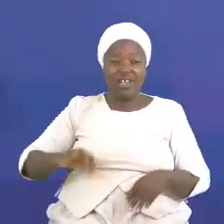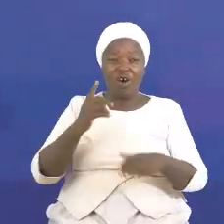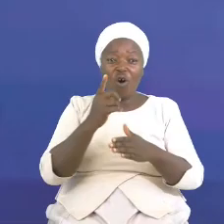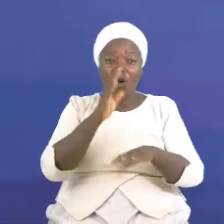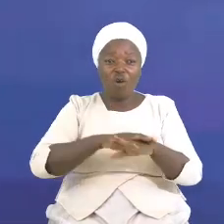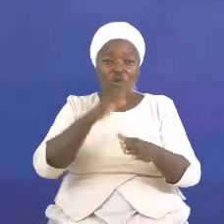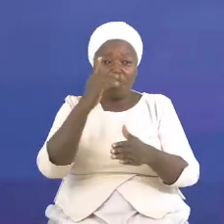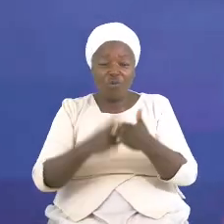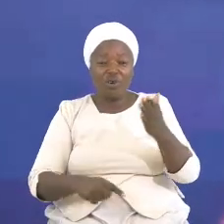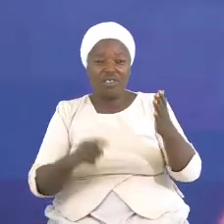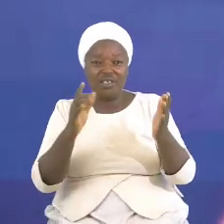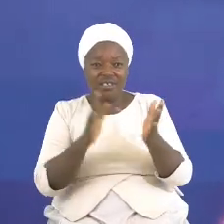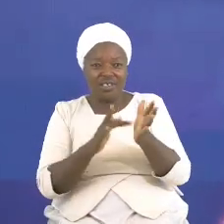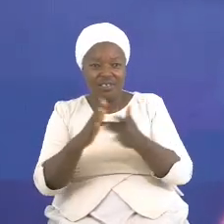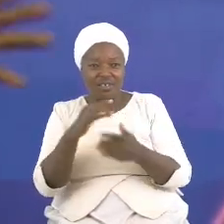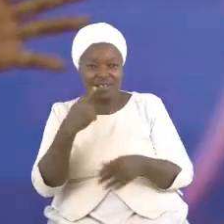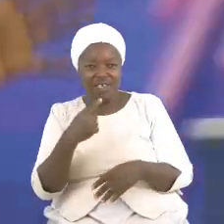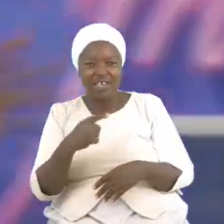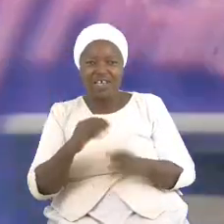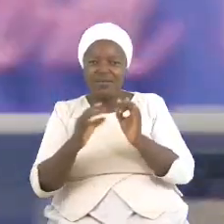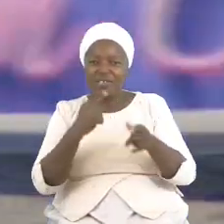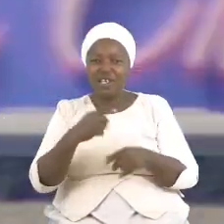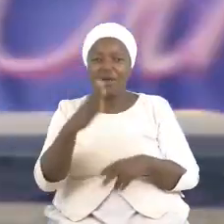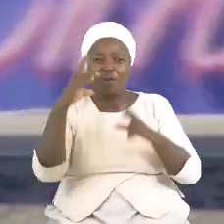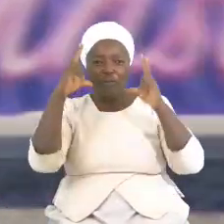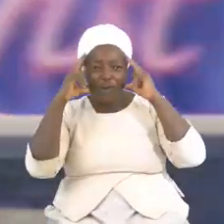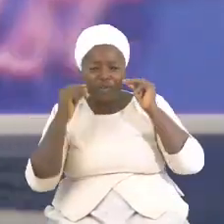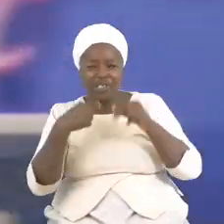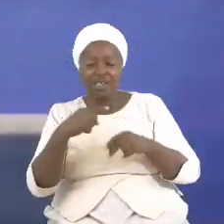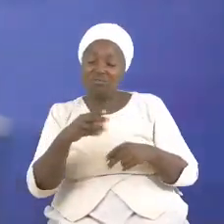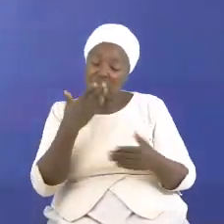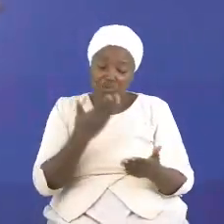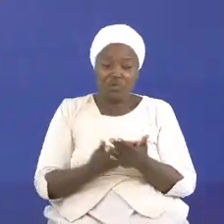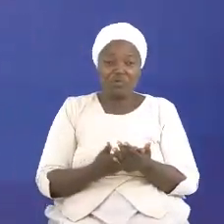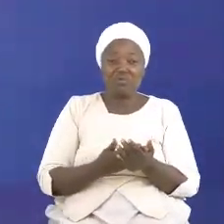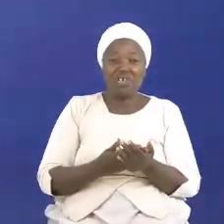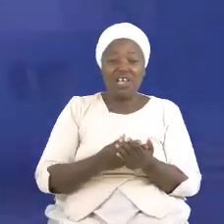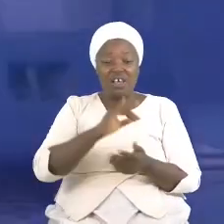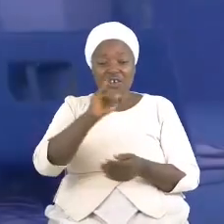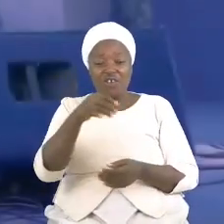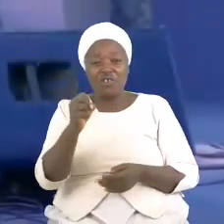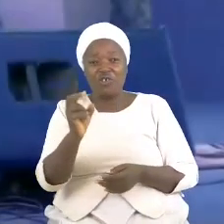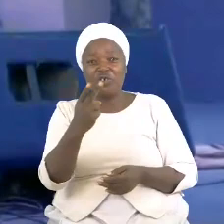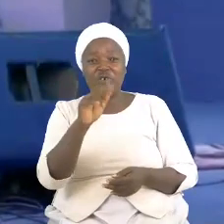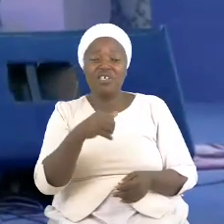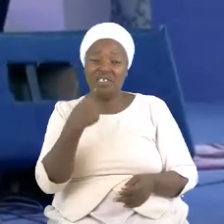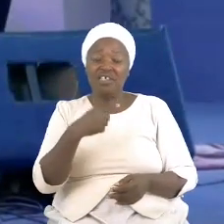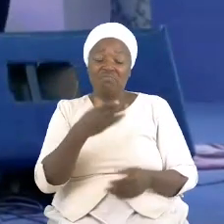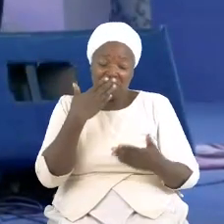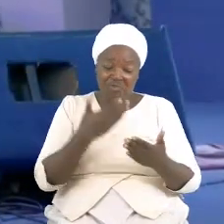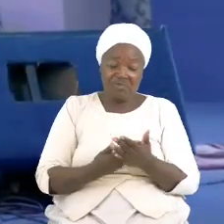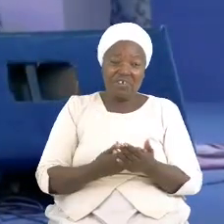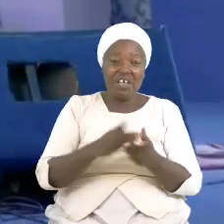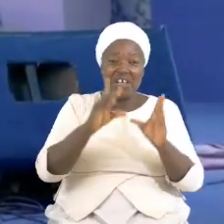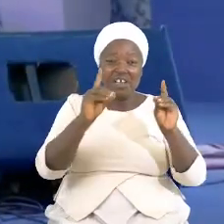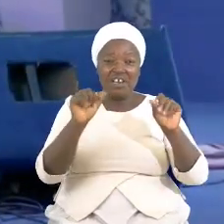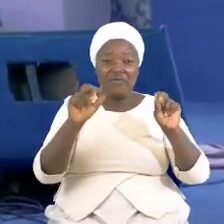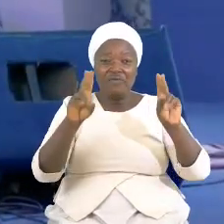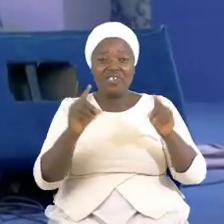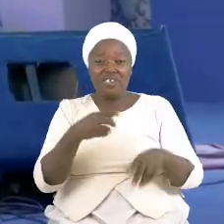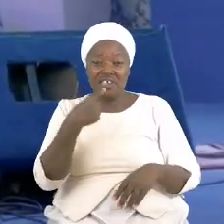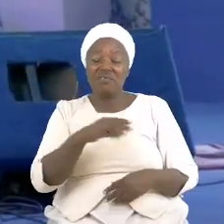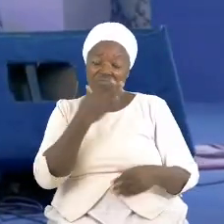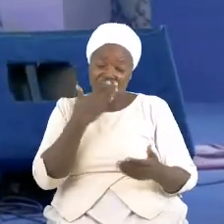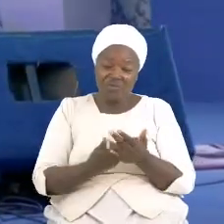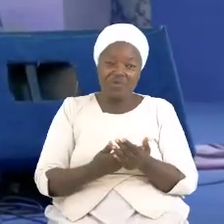said, I said, that's good, that's good. Joshua said, I think that's good. David said, I think that's good. Isaiah said, I think